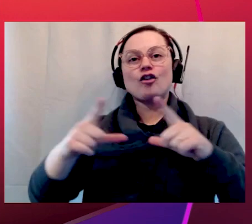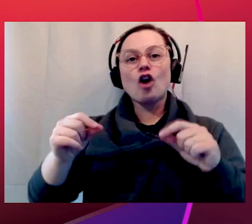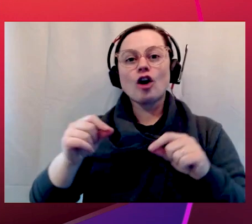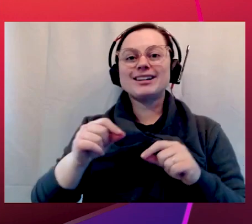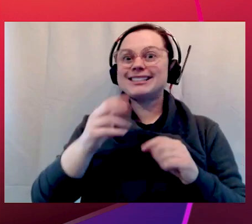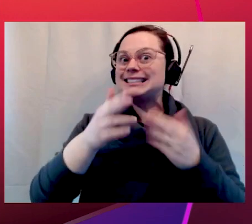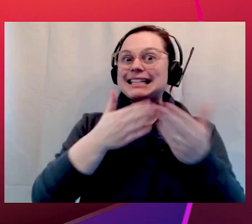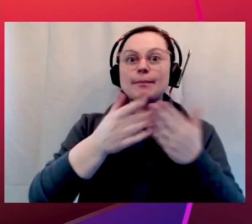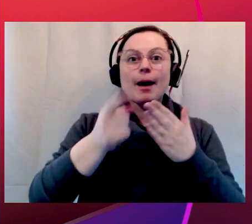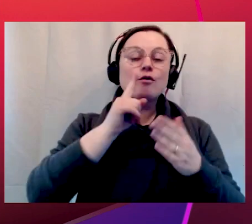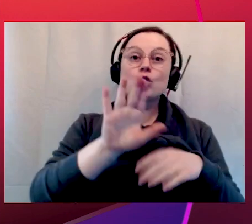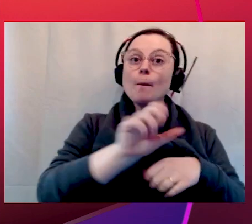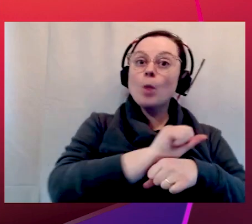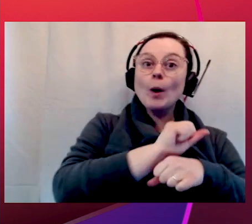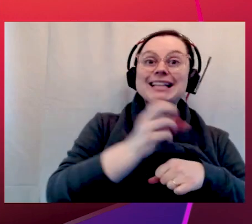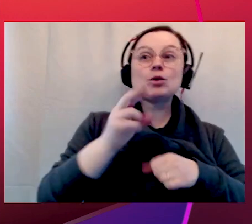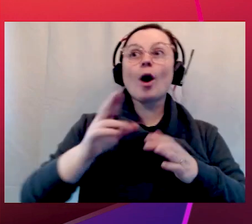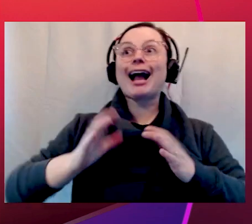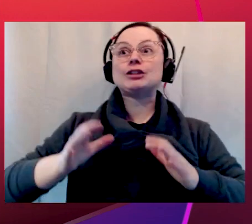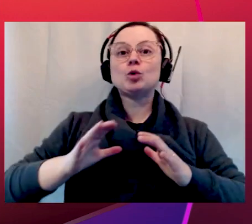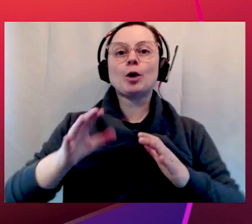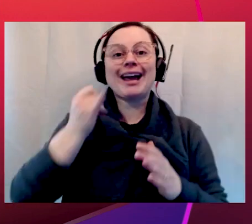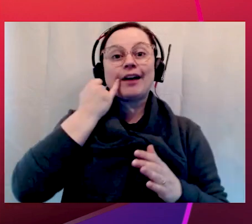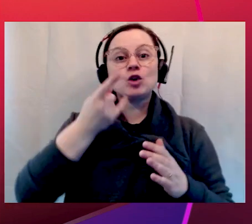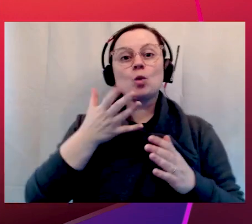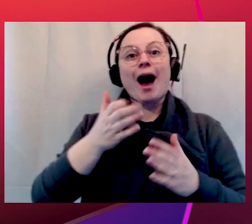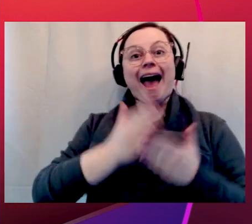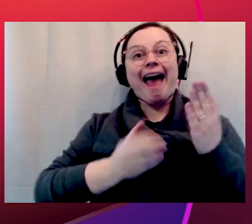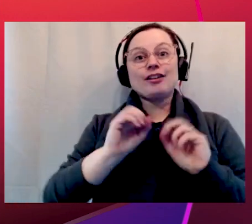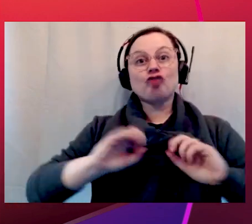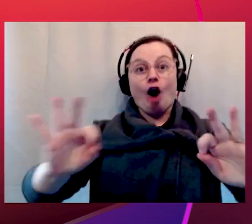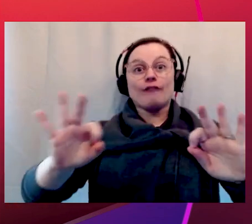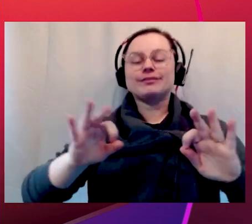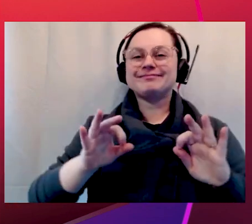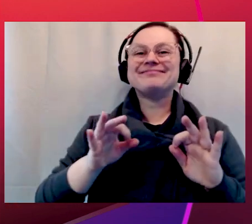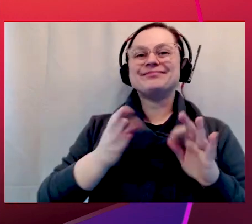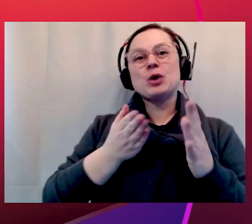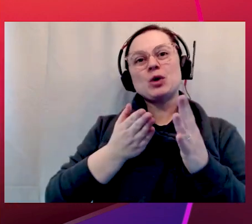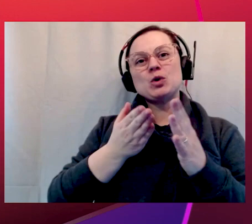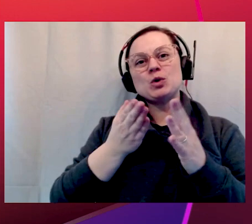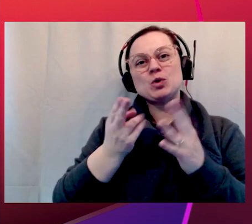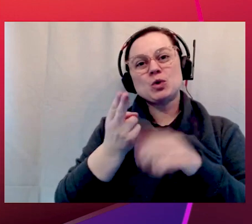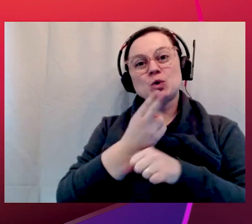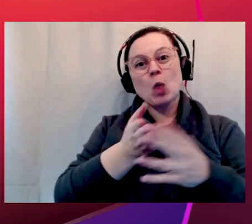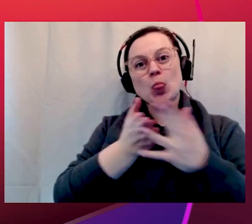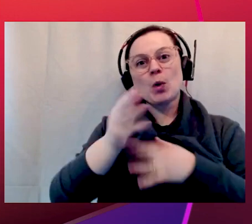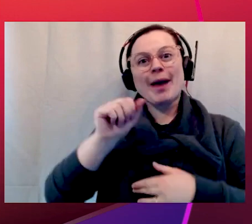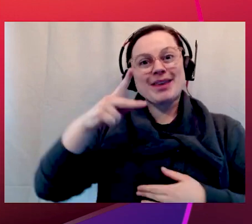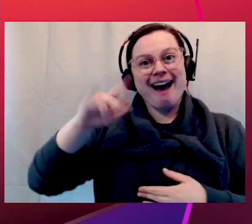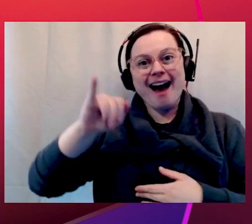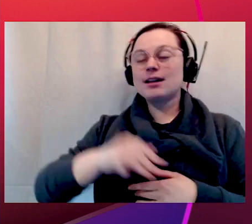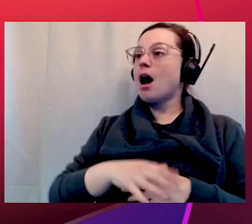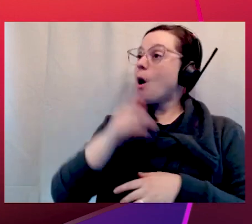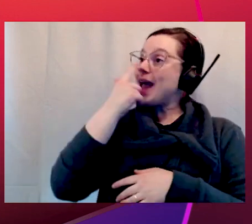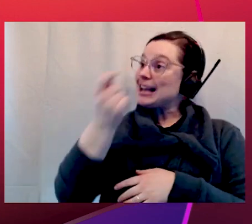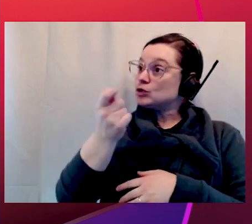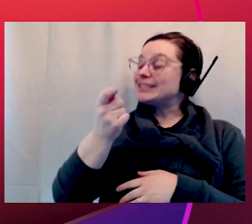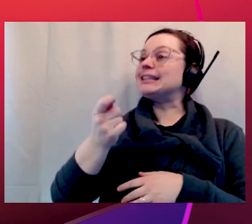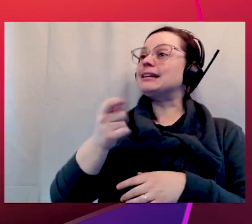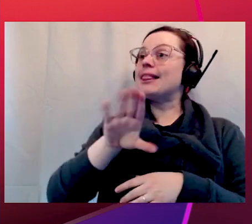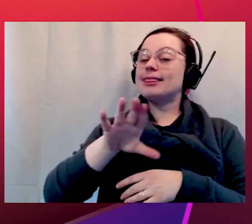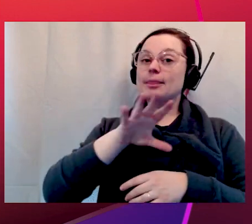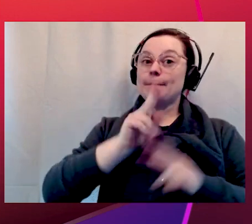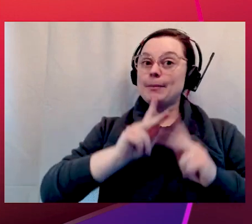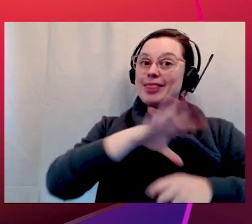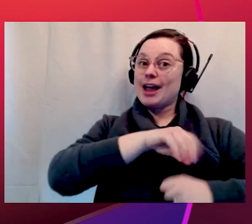consumers, if you want a hands-free delivery option, the API is a great way to do so. Oh, interesting. So you even see people building like into their internal